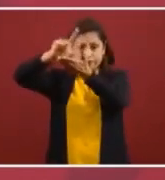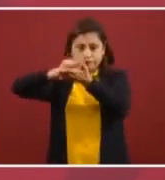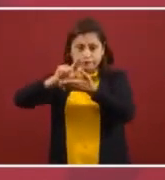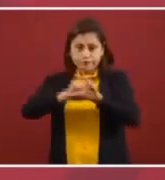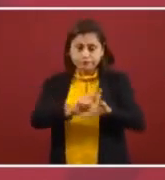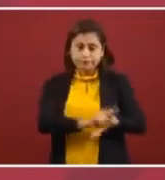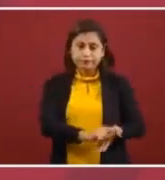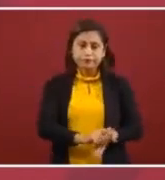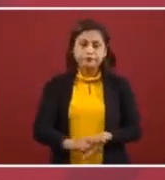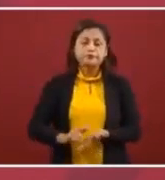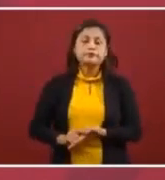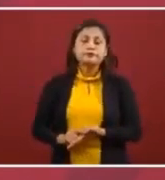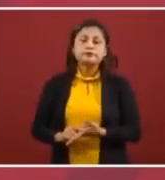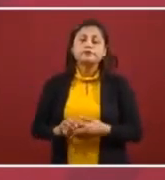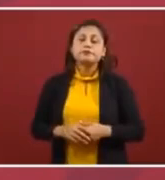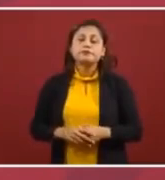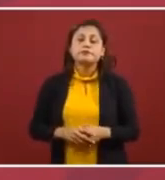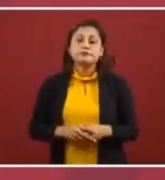And it is not a matter